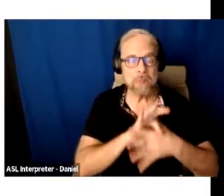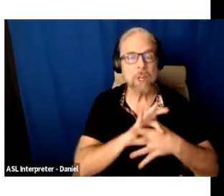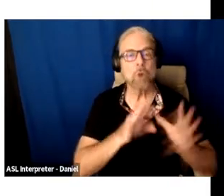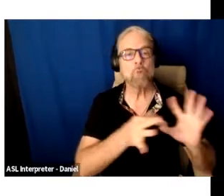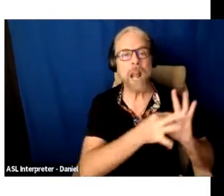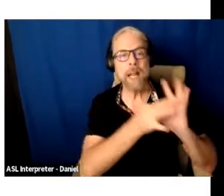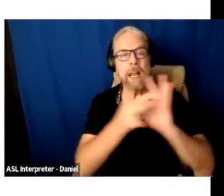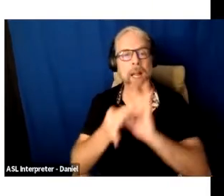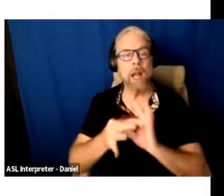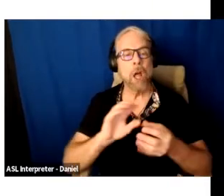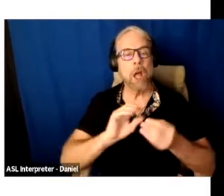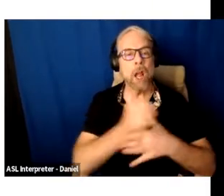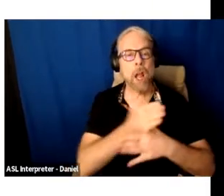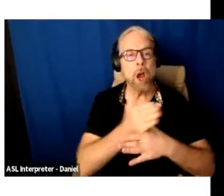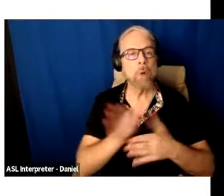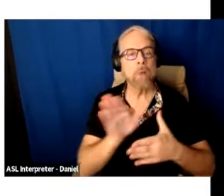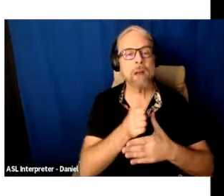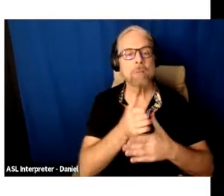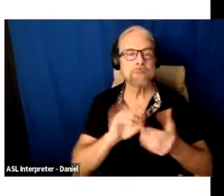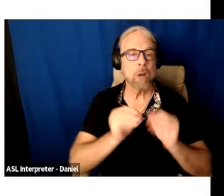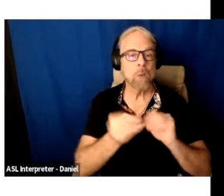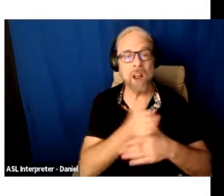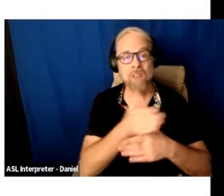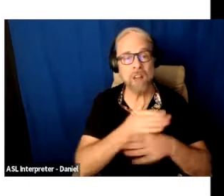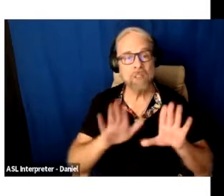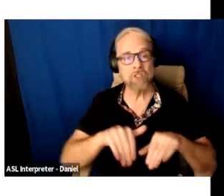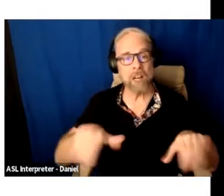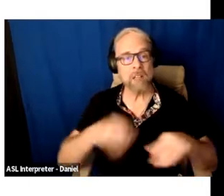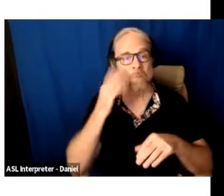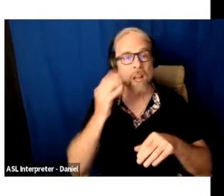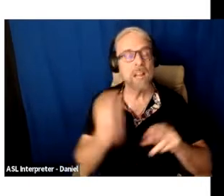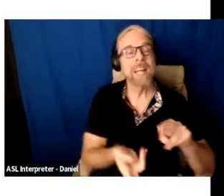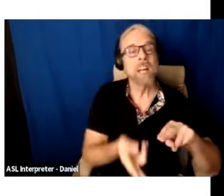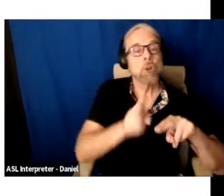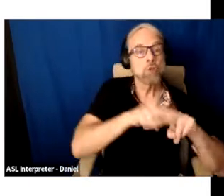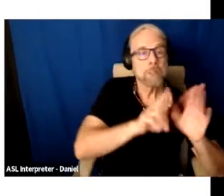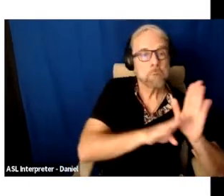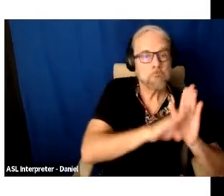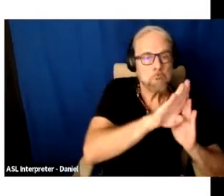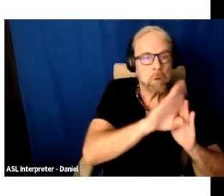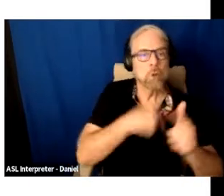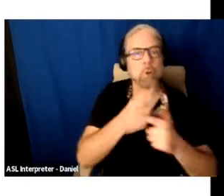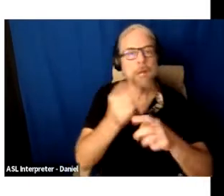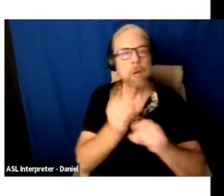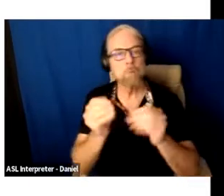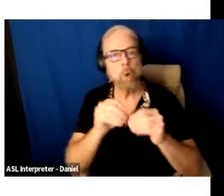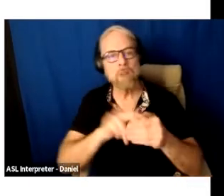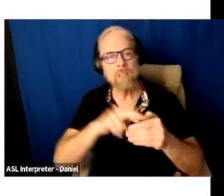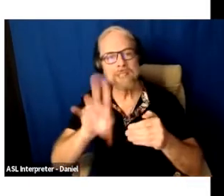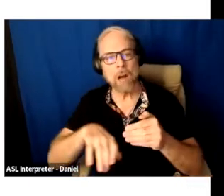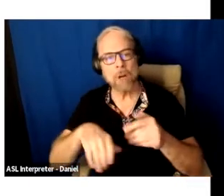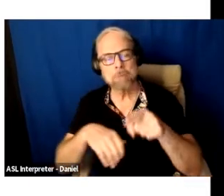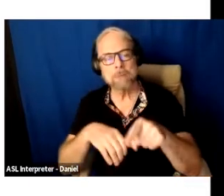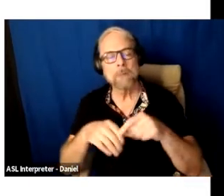number of adverse childhood experiences increases, you get more of these outcomes. And what